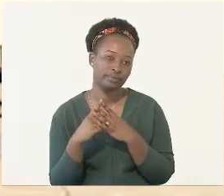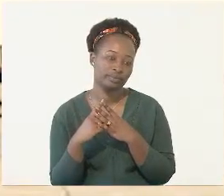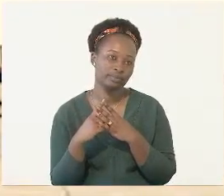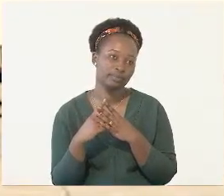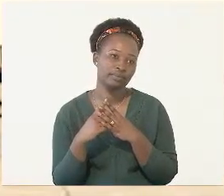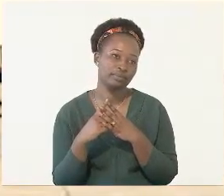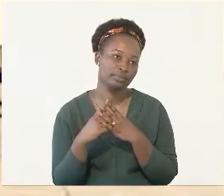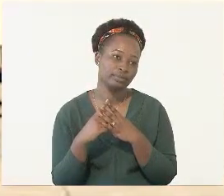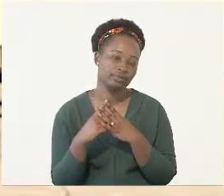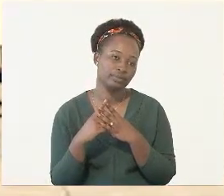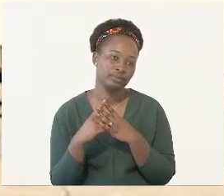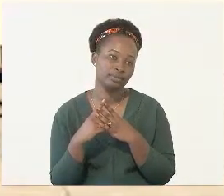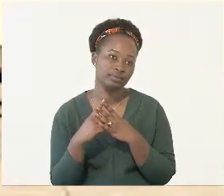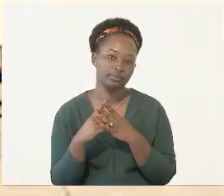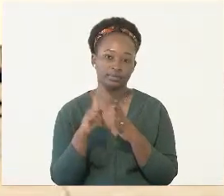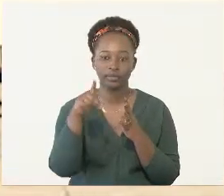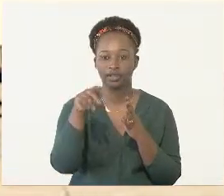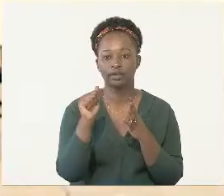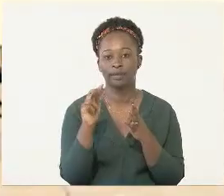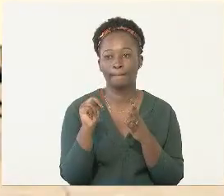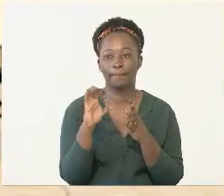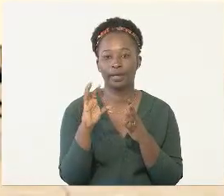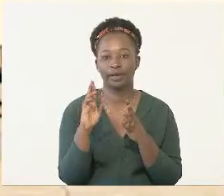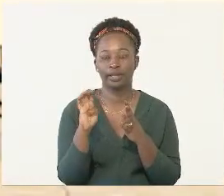the kidney, we have the pancreas,